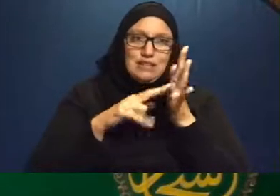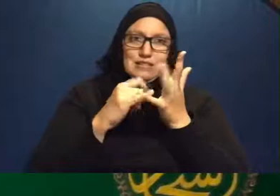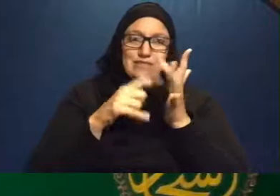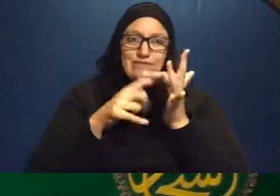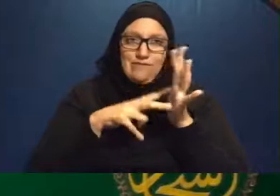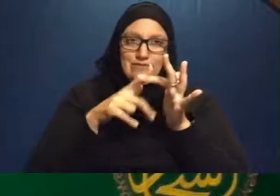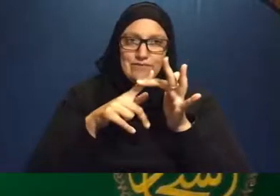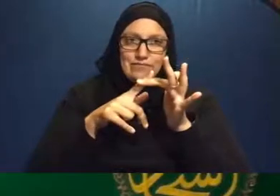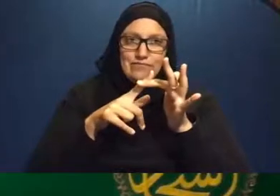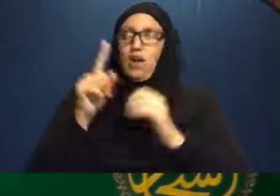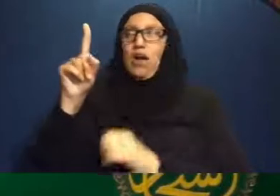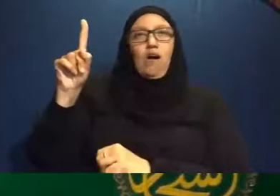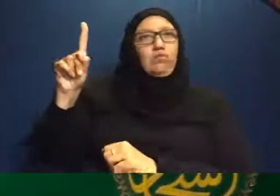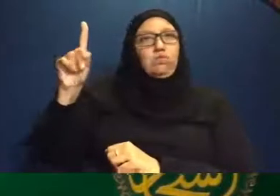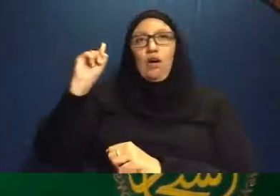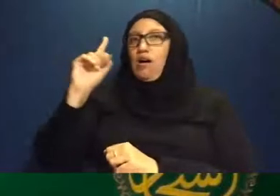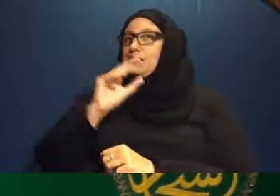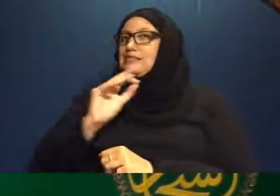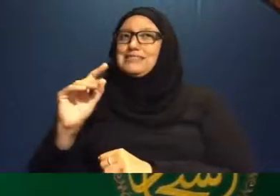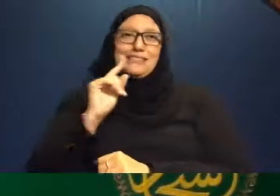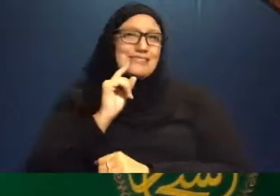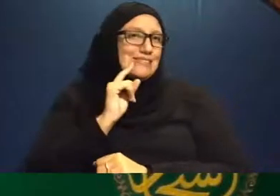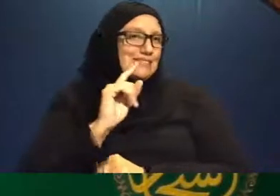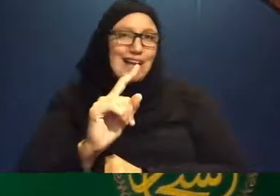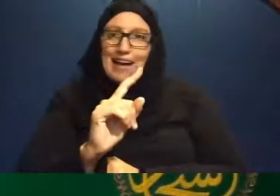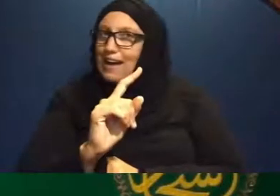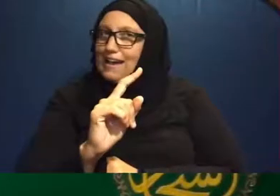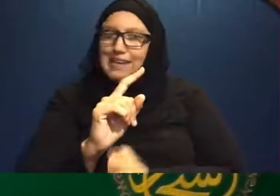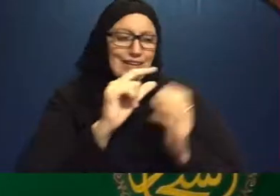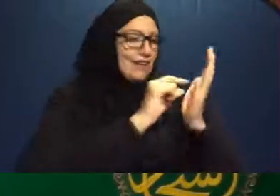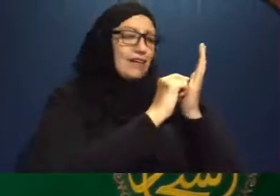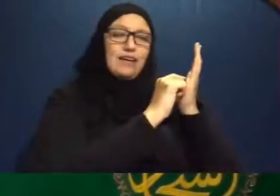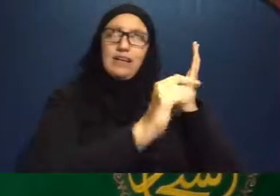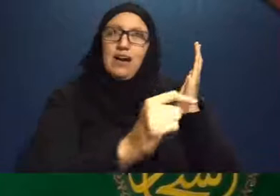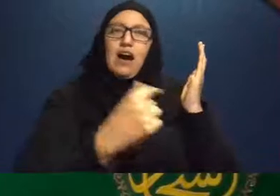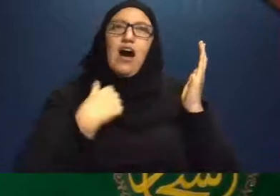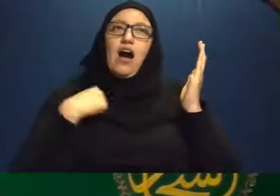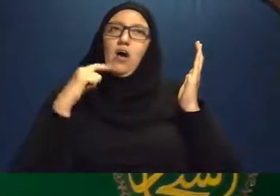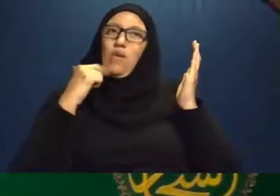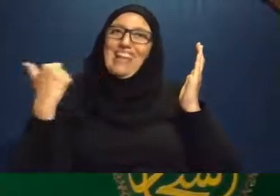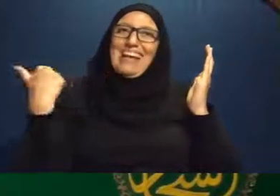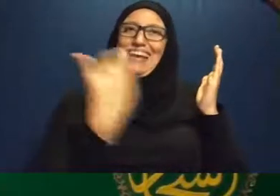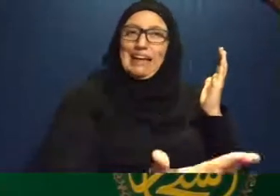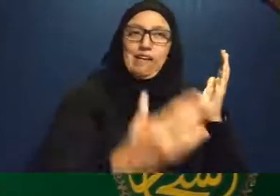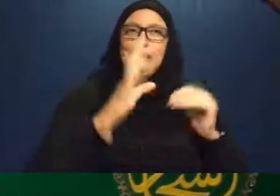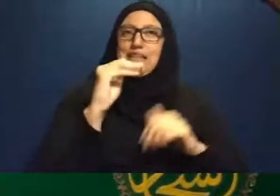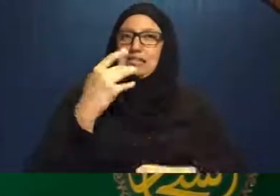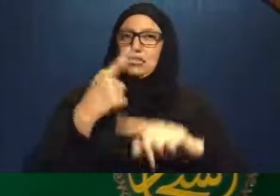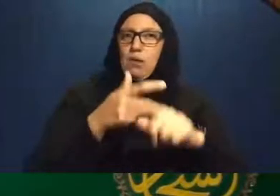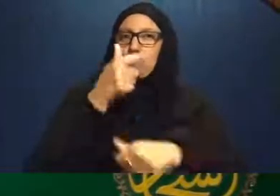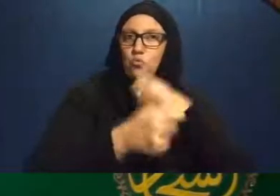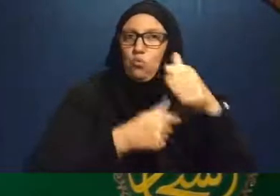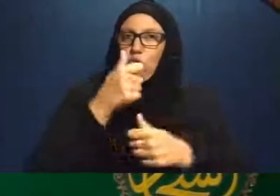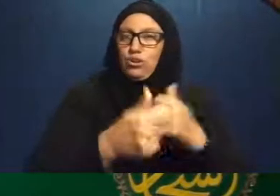him tenfold. The Almighty God says, Man jaa bil hasana, jaa bihi, it means like bringing